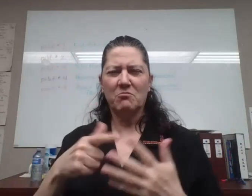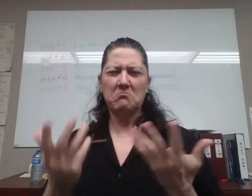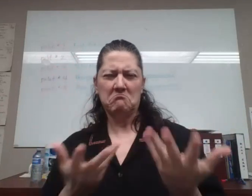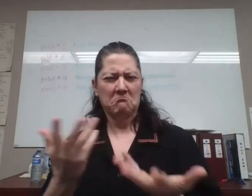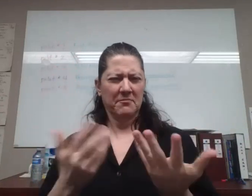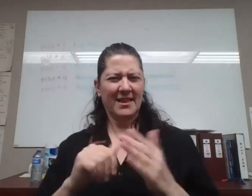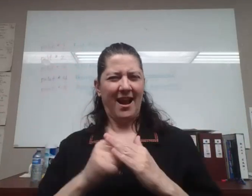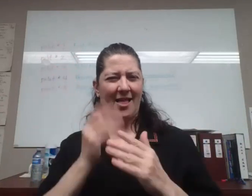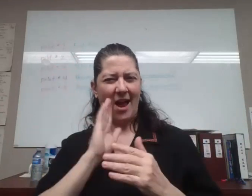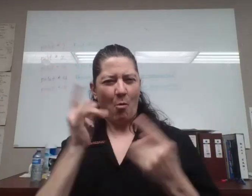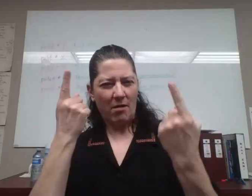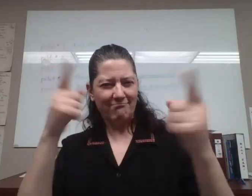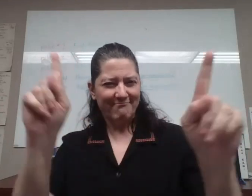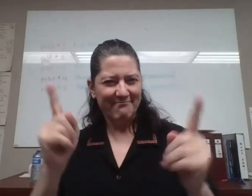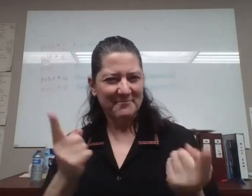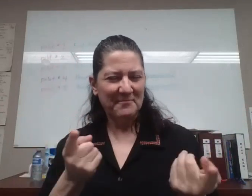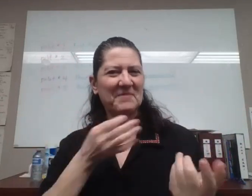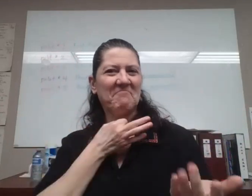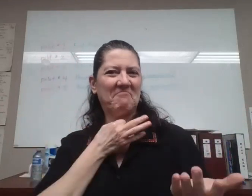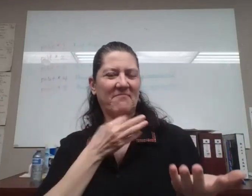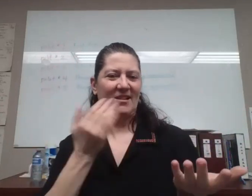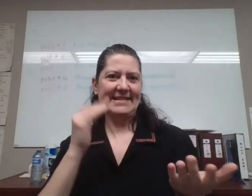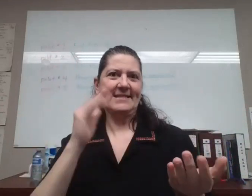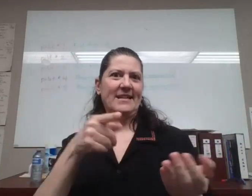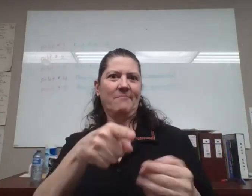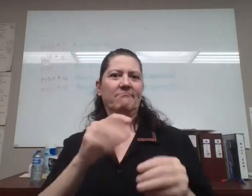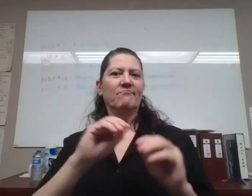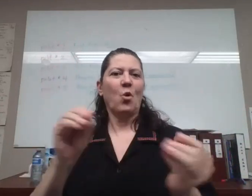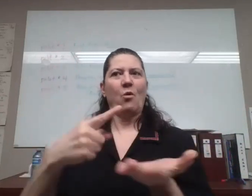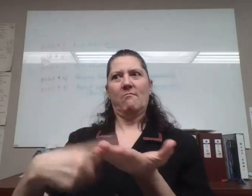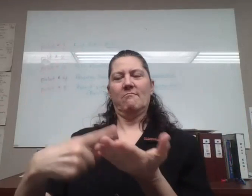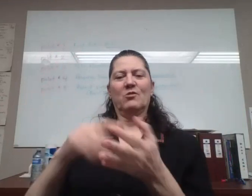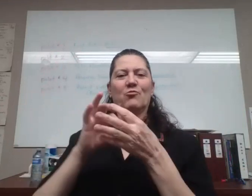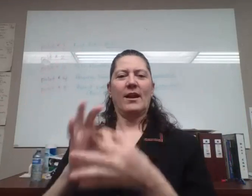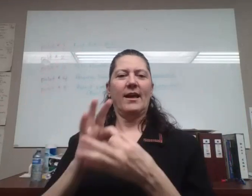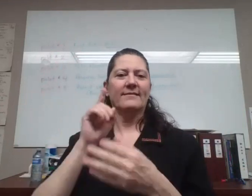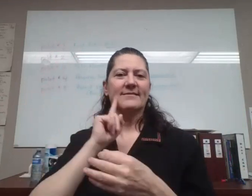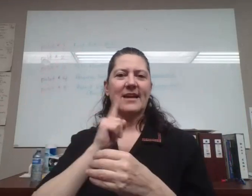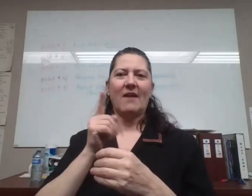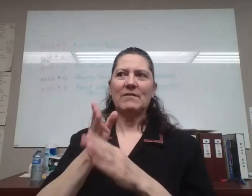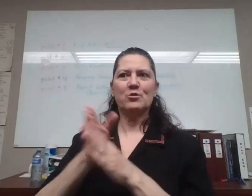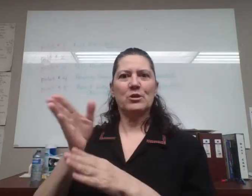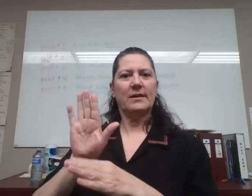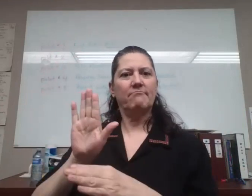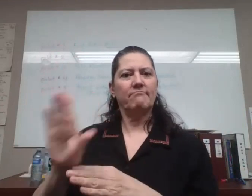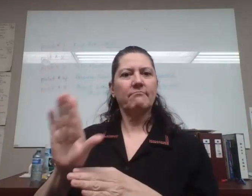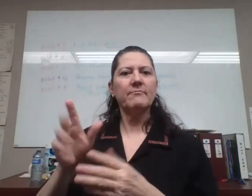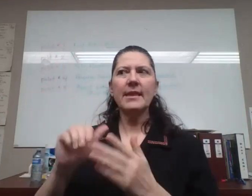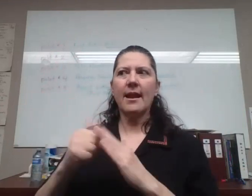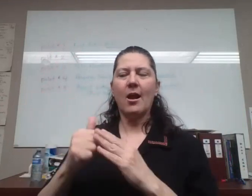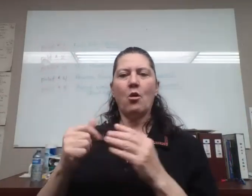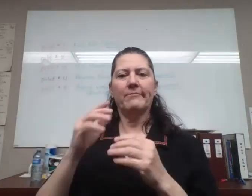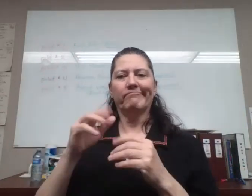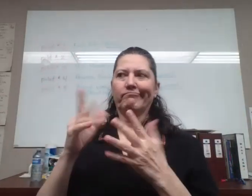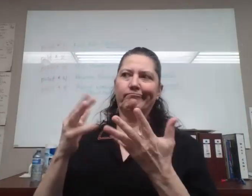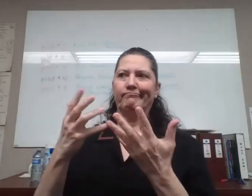our language, don't use ASL for instruction? I'm just wondering how that might work, and it seems that there